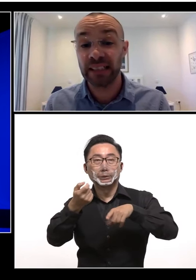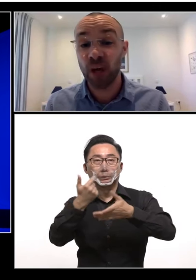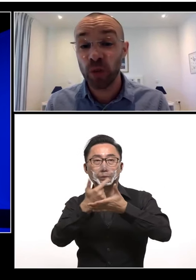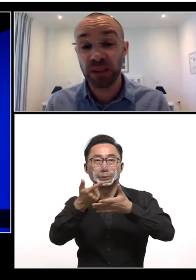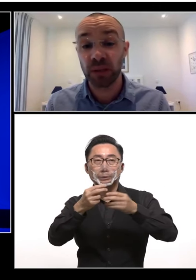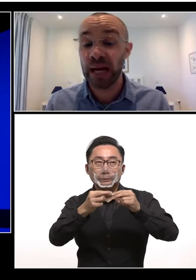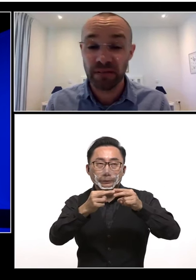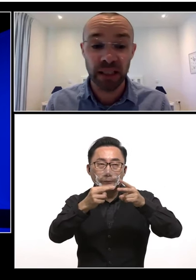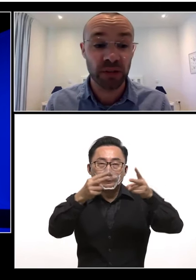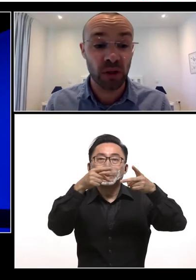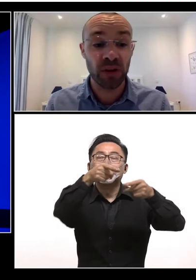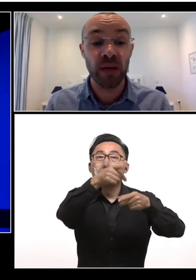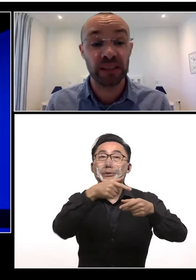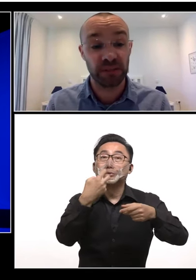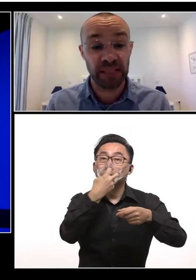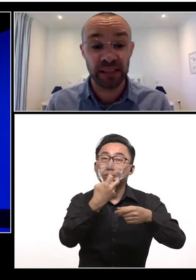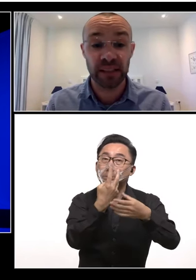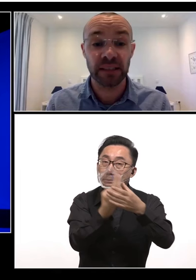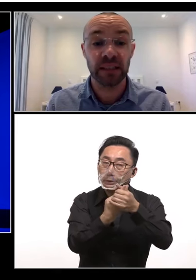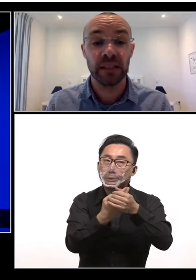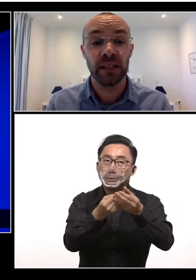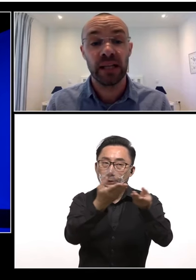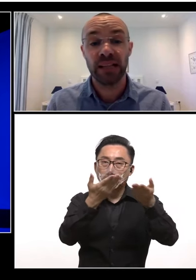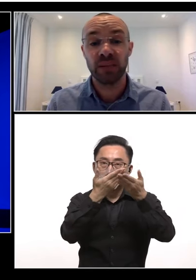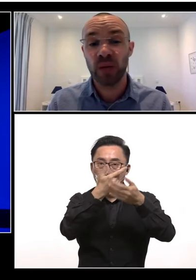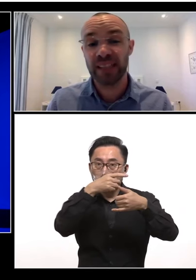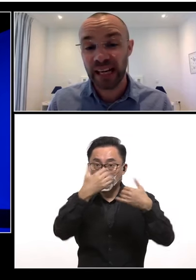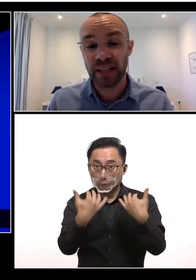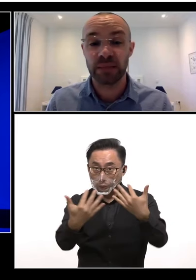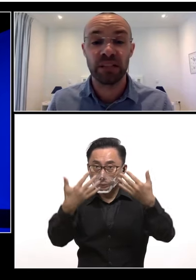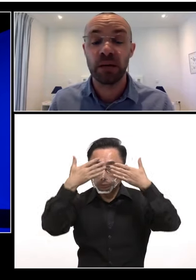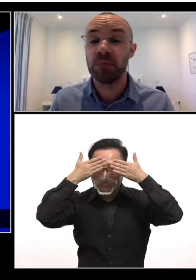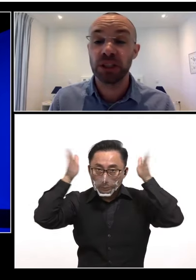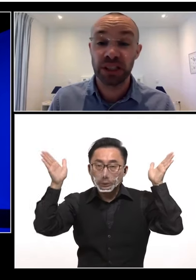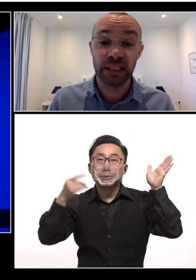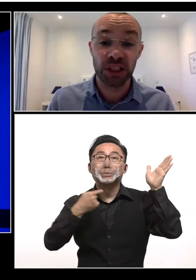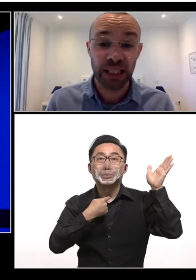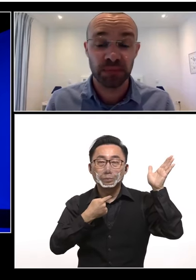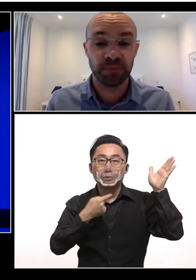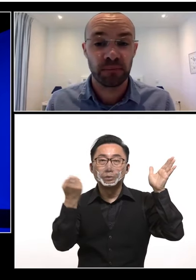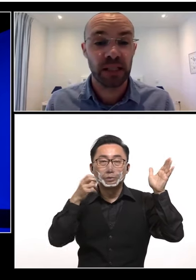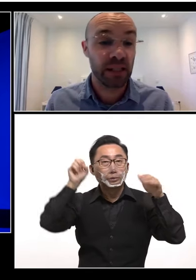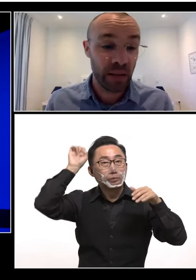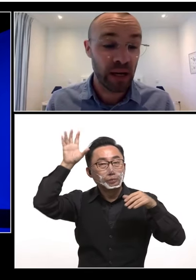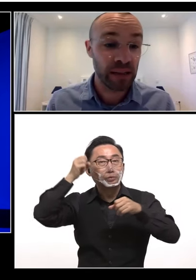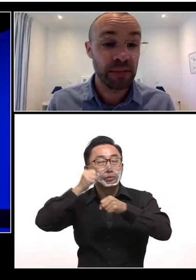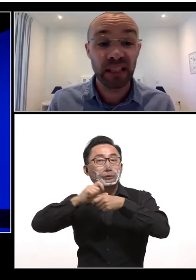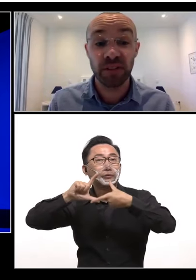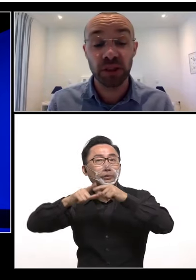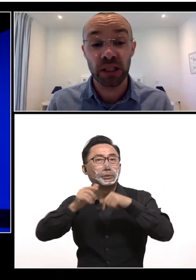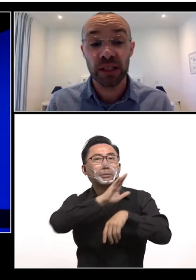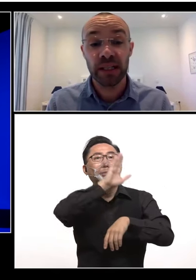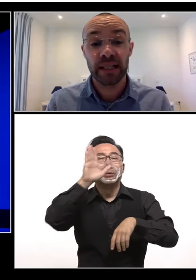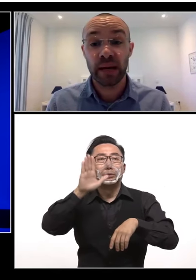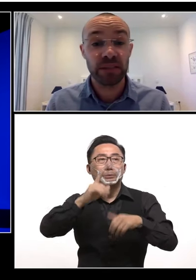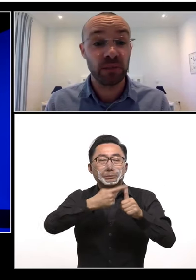sector is open to and values other ways of creating theatre, and to work together to bring about much needed change. That way, in the